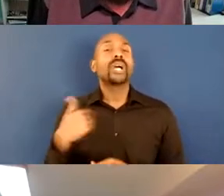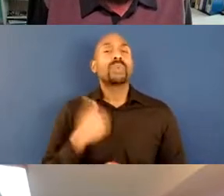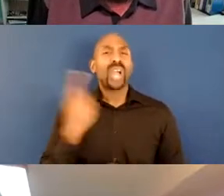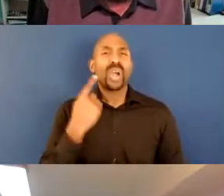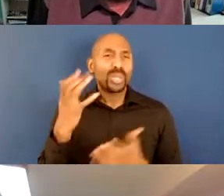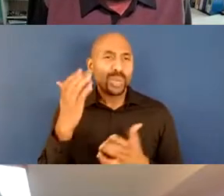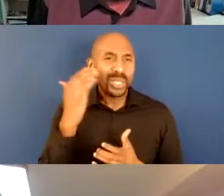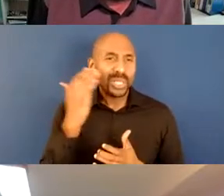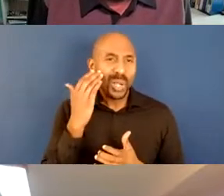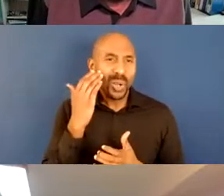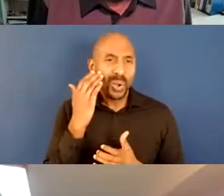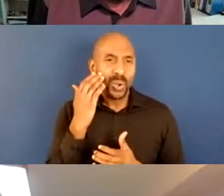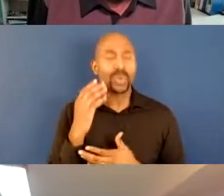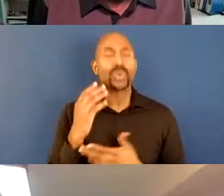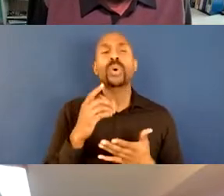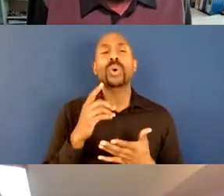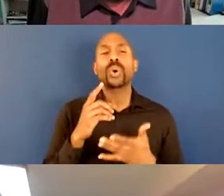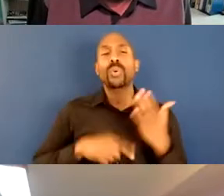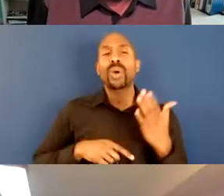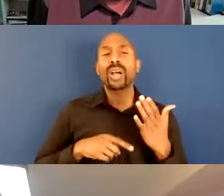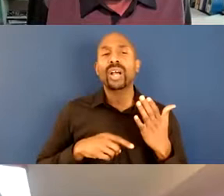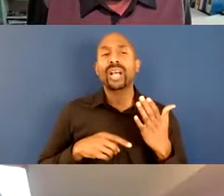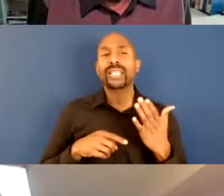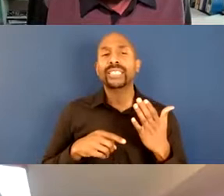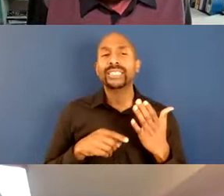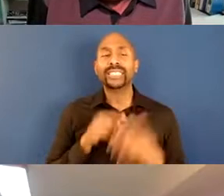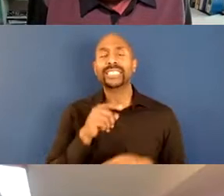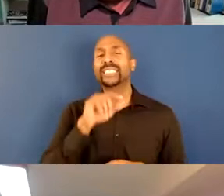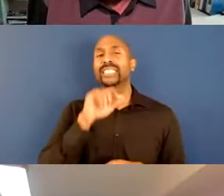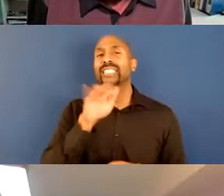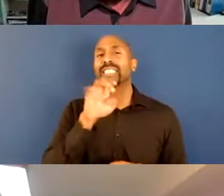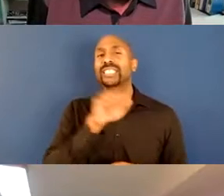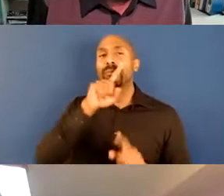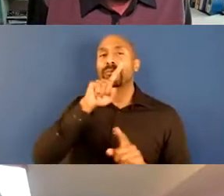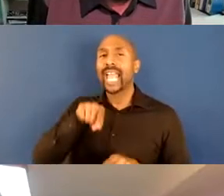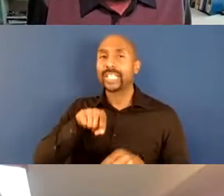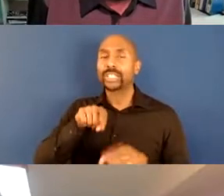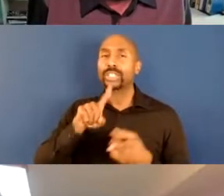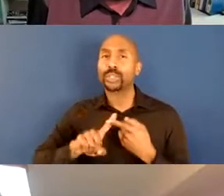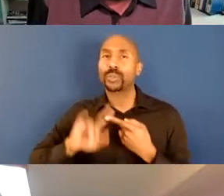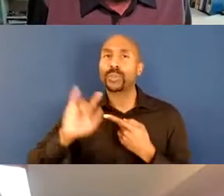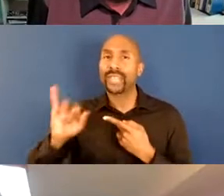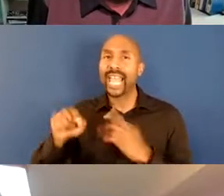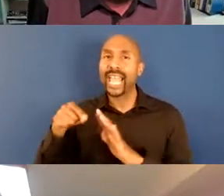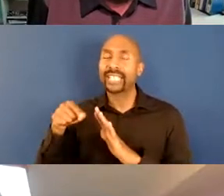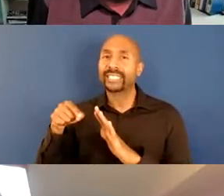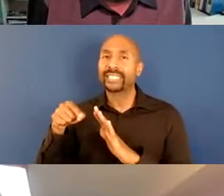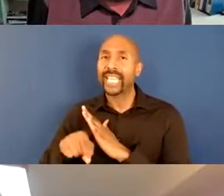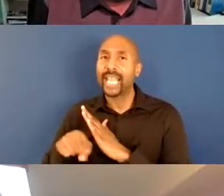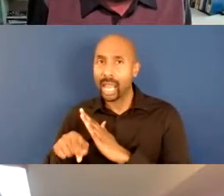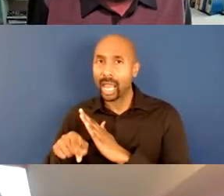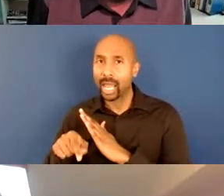be James's reaction to Walter Rodney's assassination. And the answer he gave